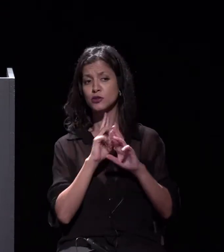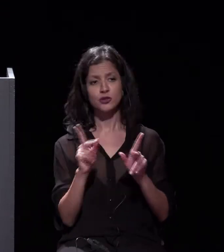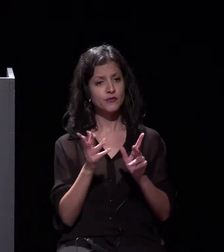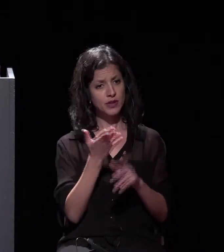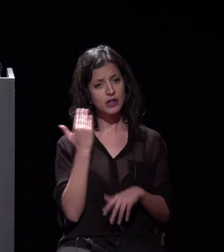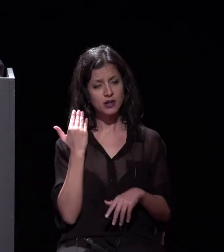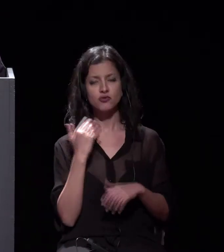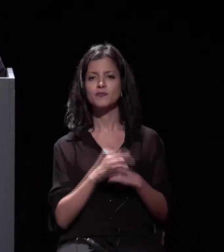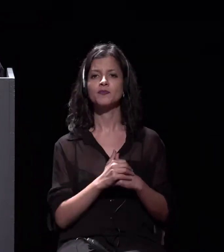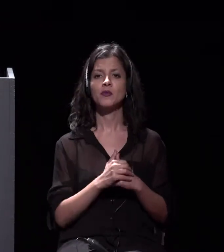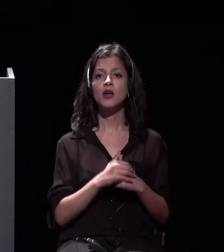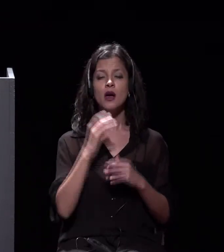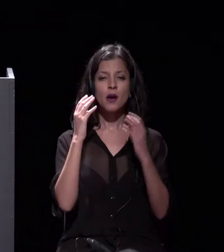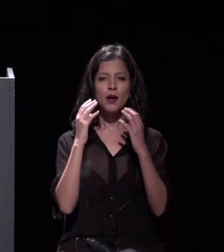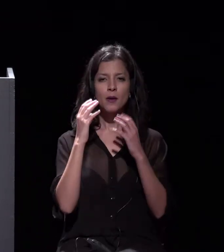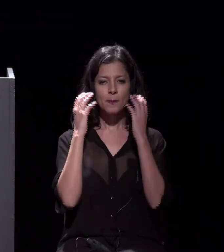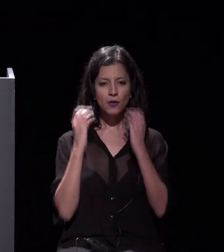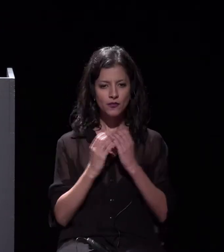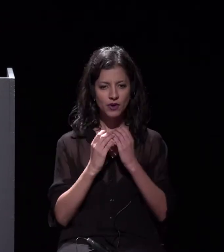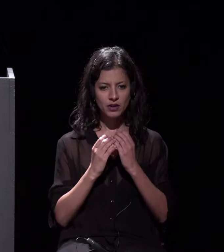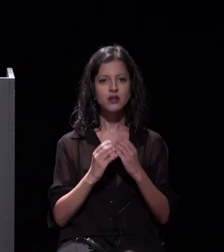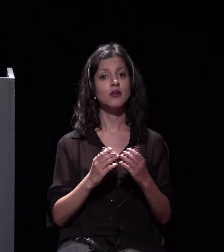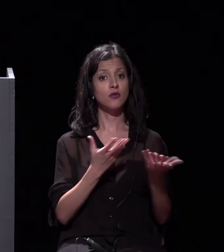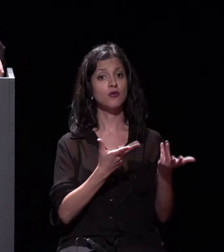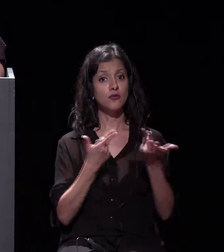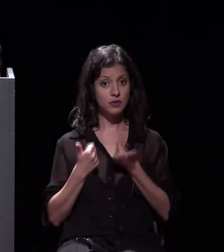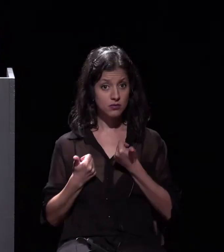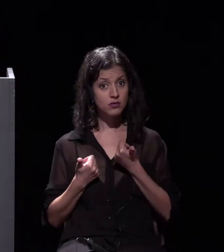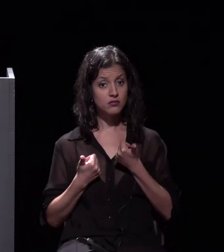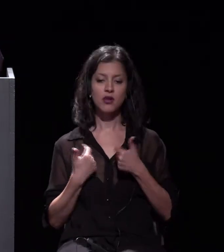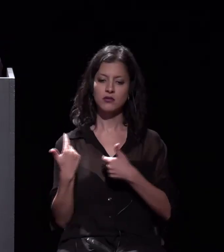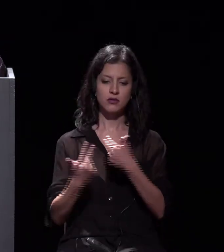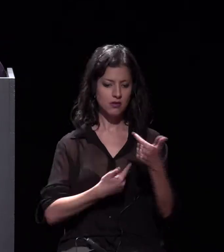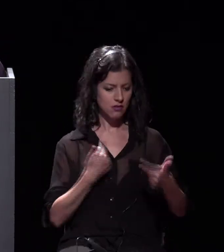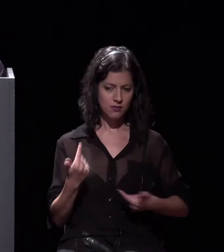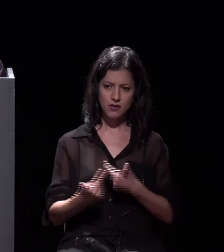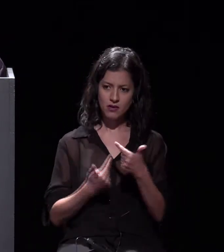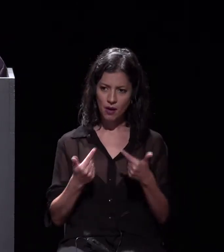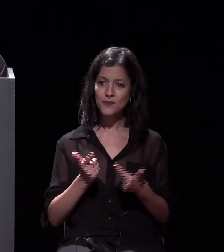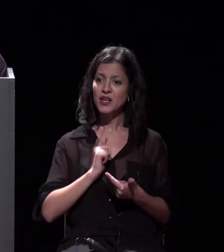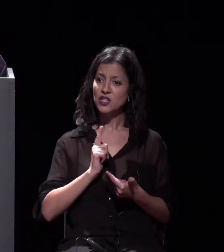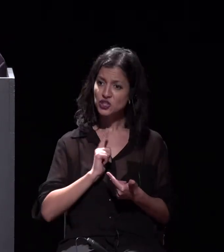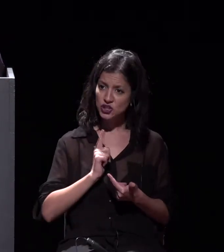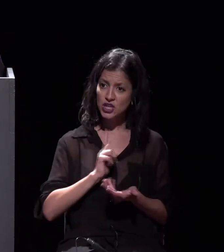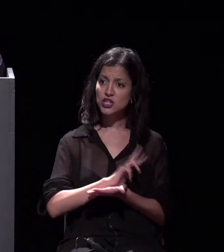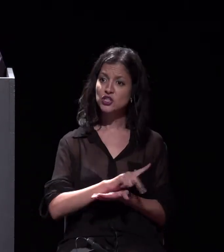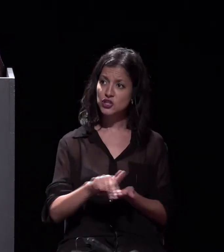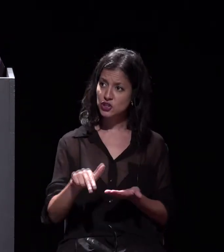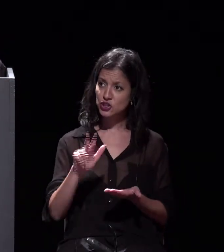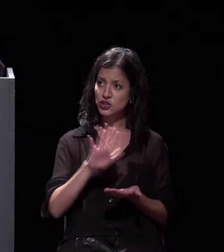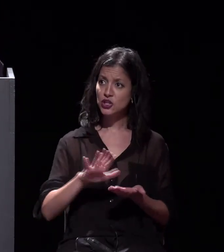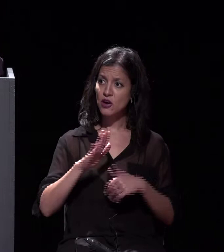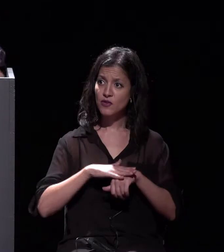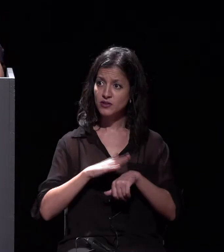invited to act as a convener of the general proceedings, and the inspiration from Freire is clearly there.